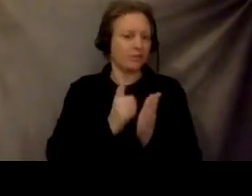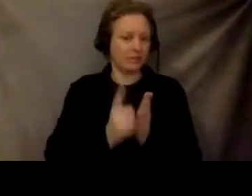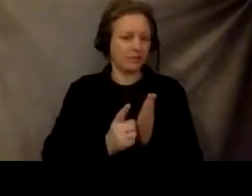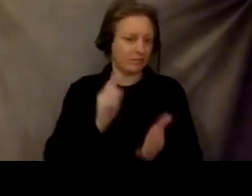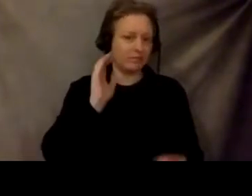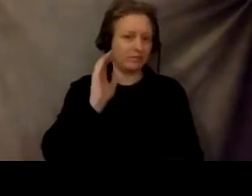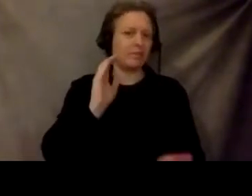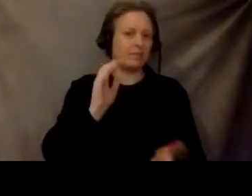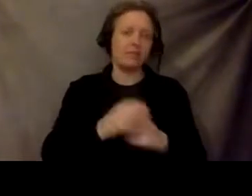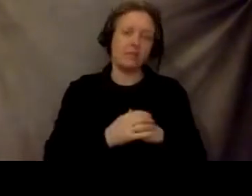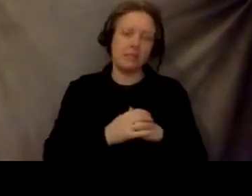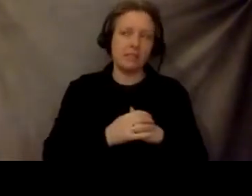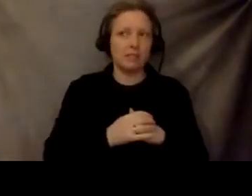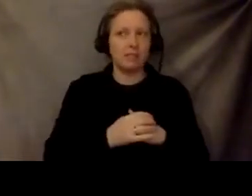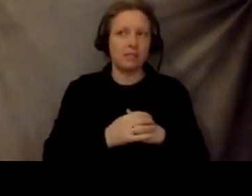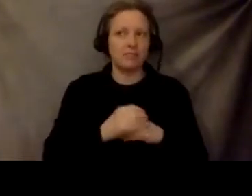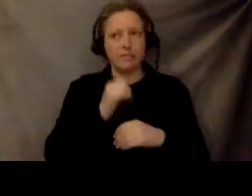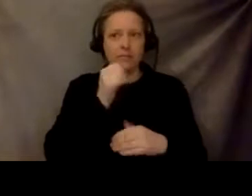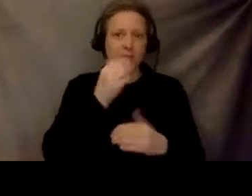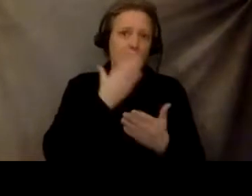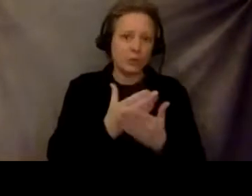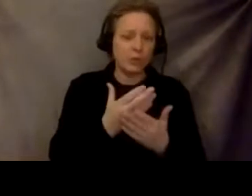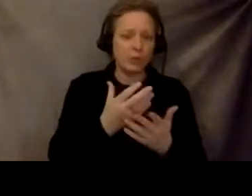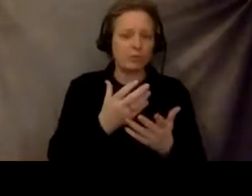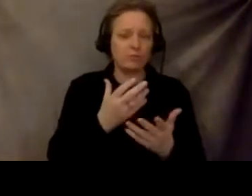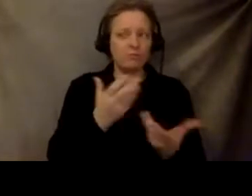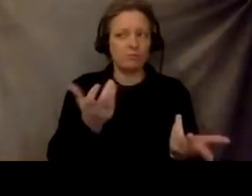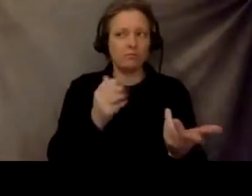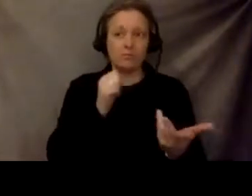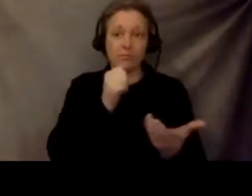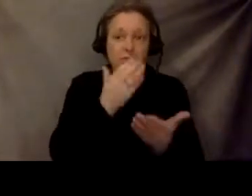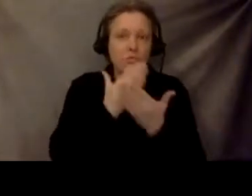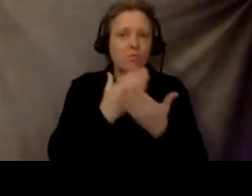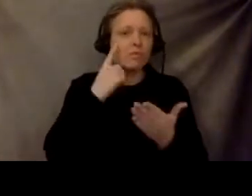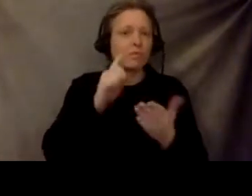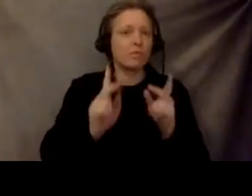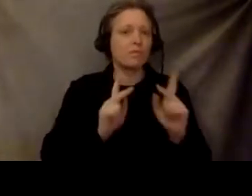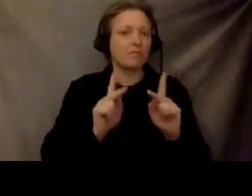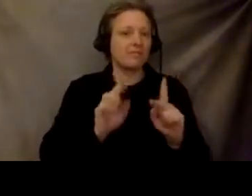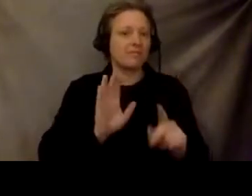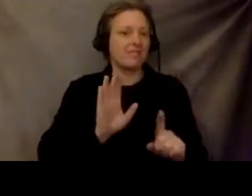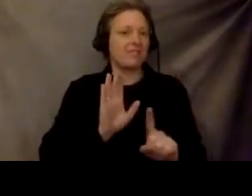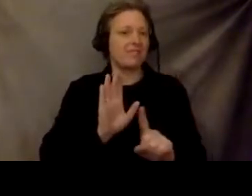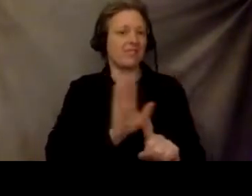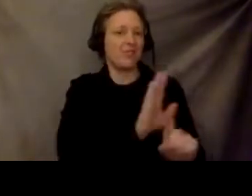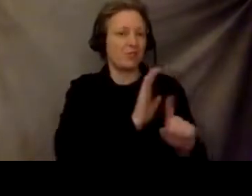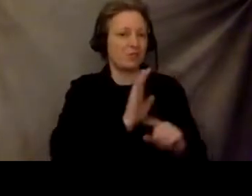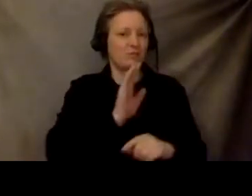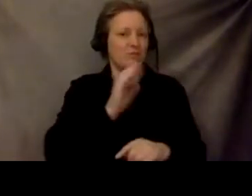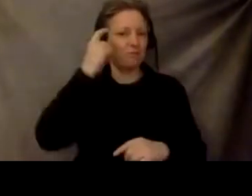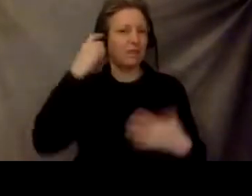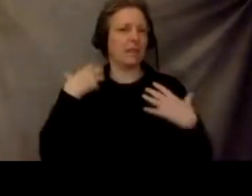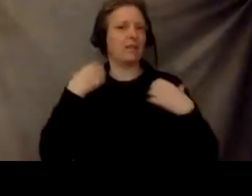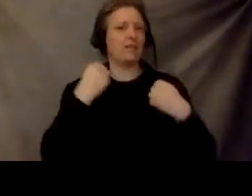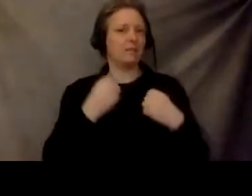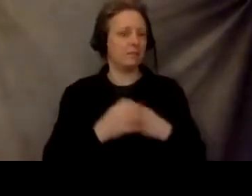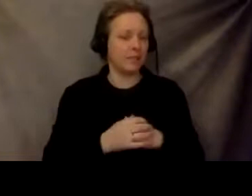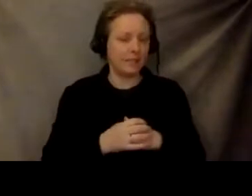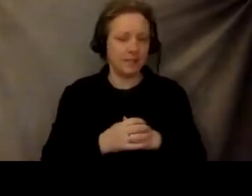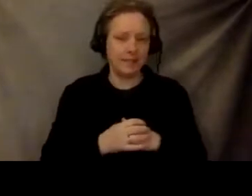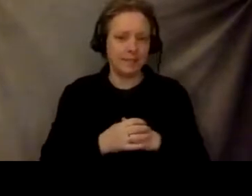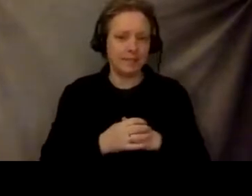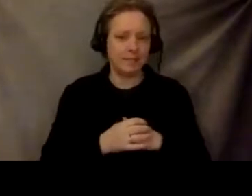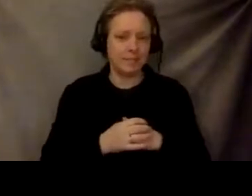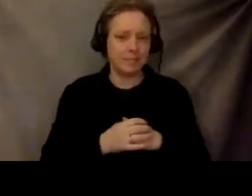health for our folks, as well as their livability. we're going back out, as you know, you're